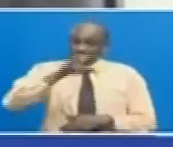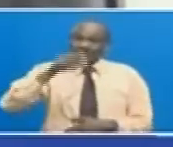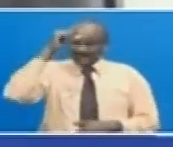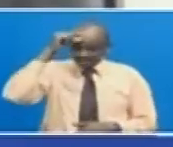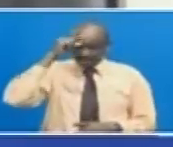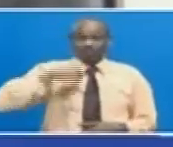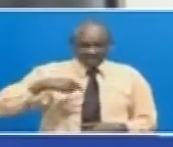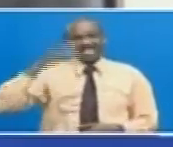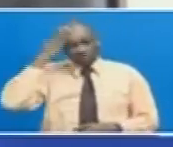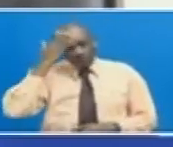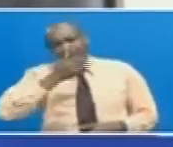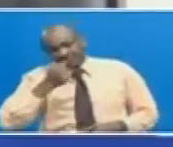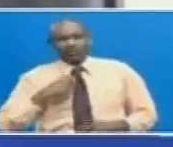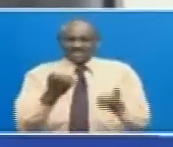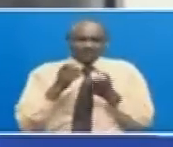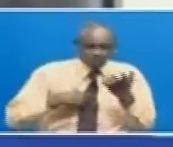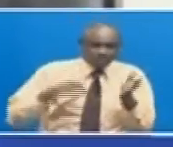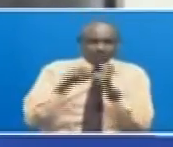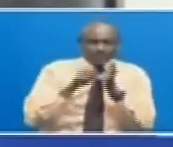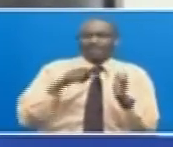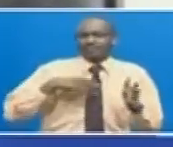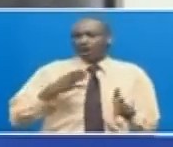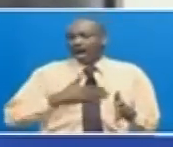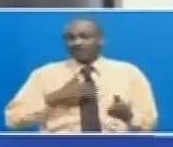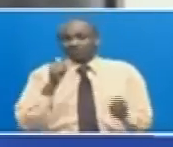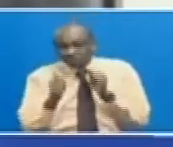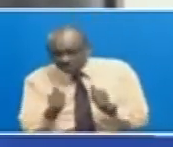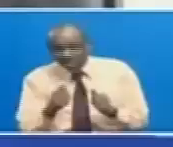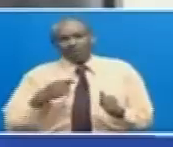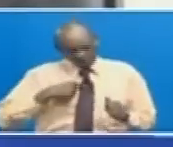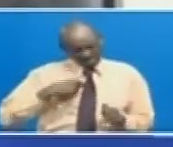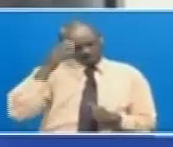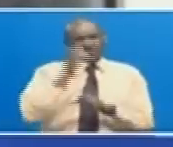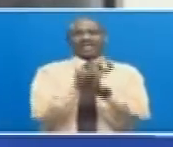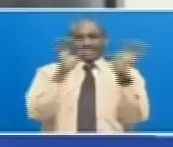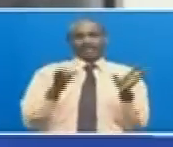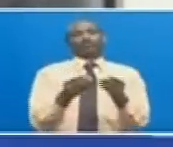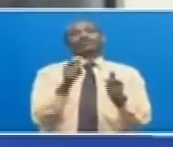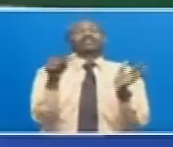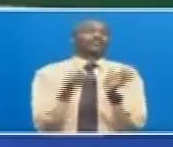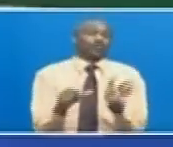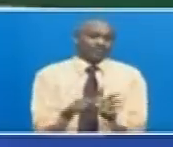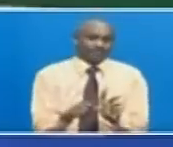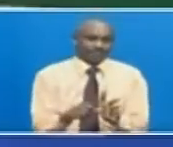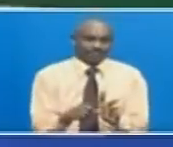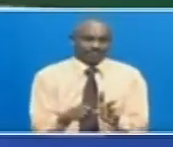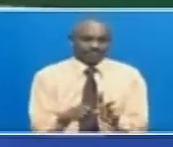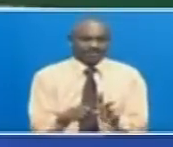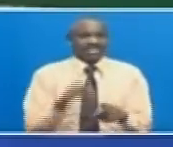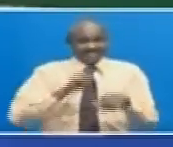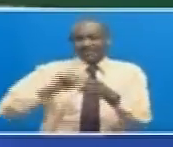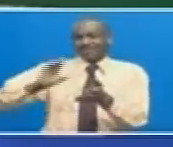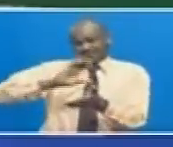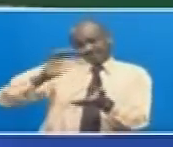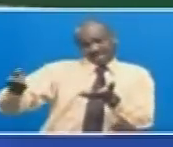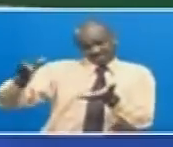government, we know best what are the problems of our people, and we are best placed to address those problems. Those funds come from